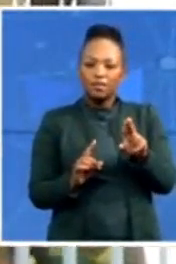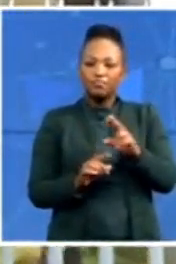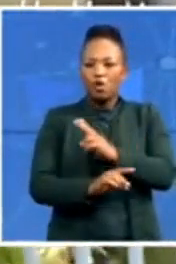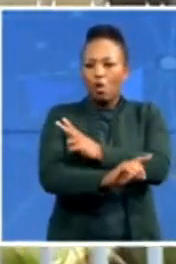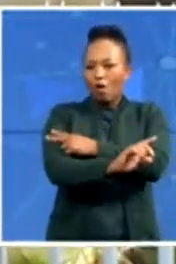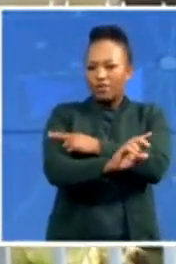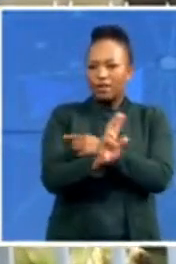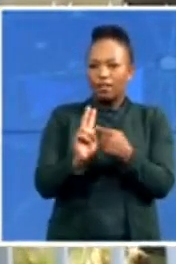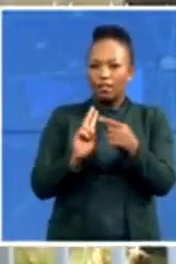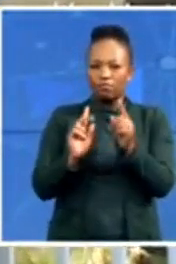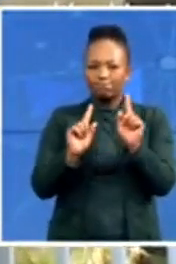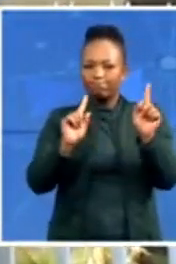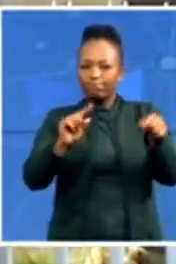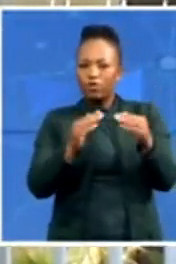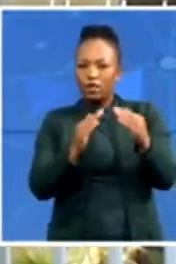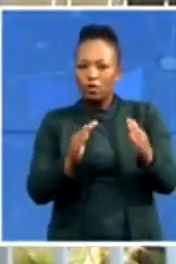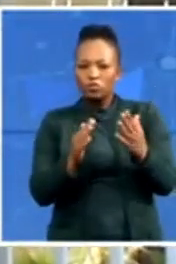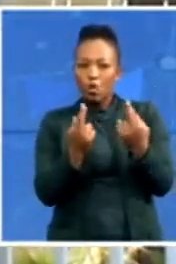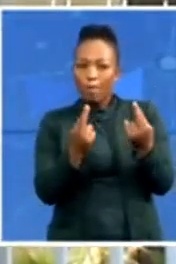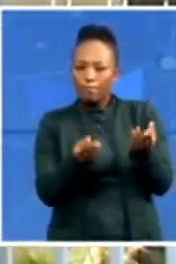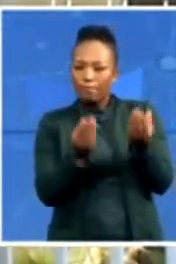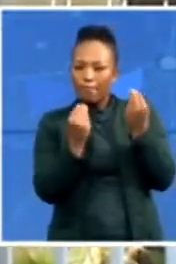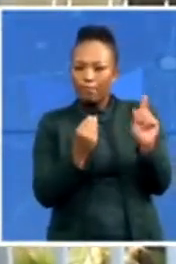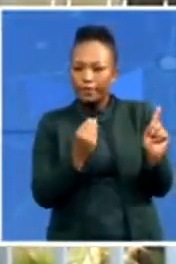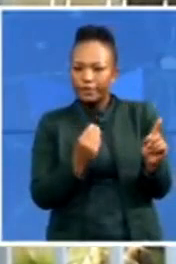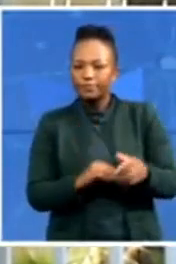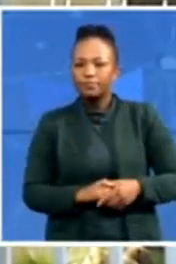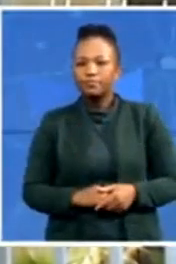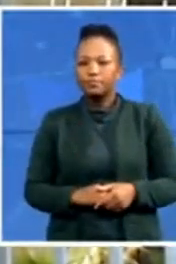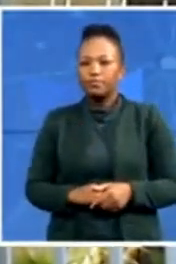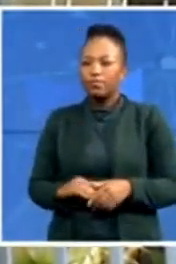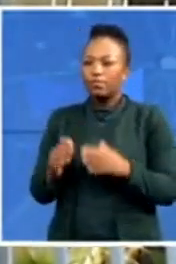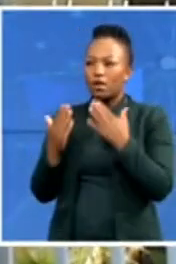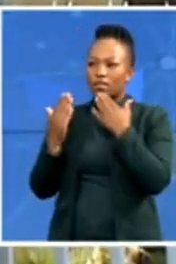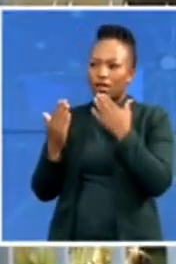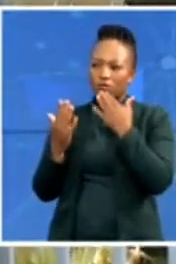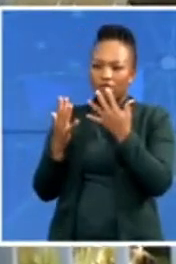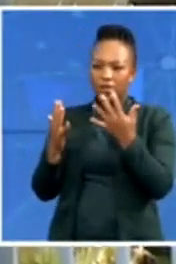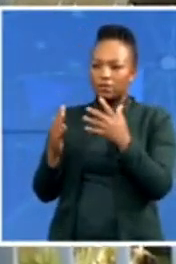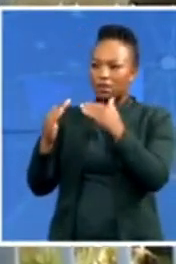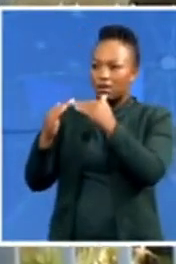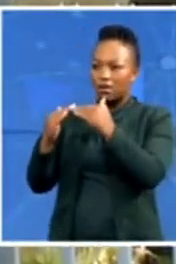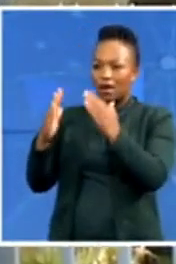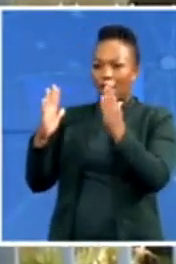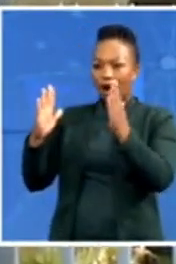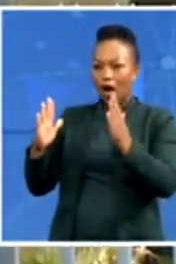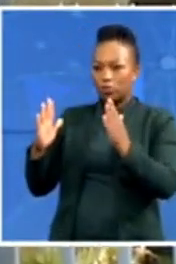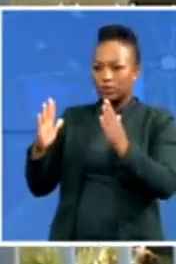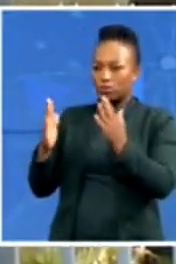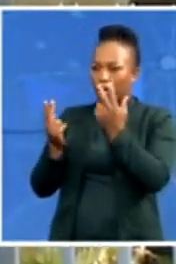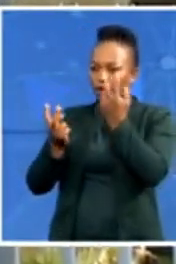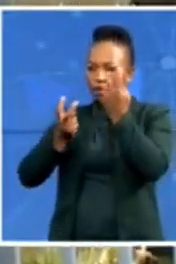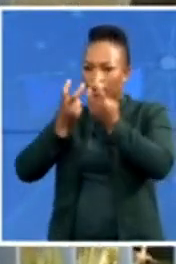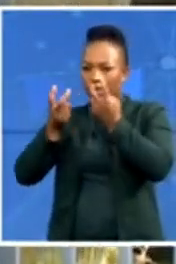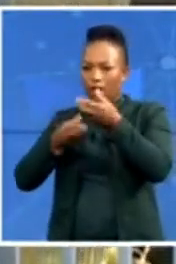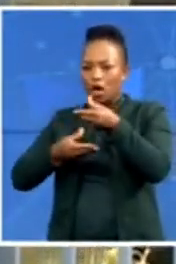here? Thank you very much. At the house, we are now looking into the documentation because we were told that some of the information were not in the